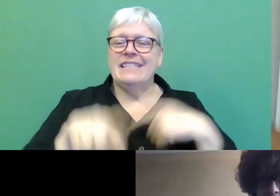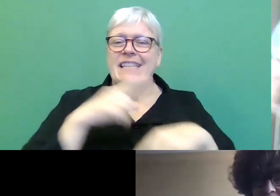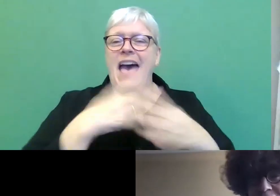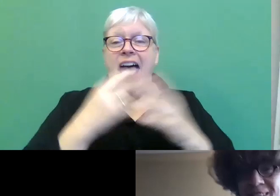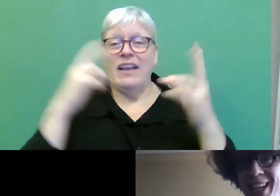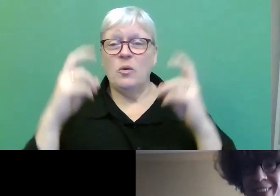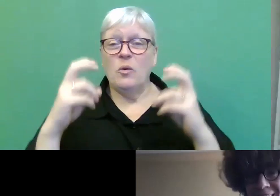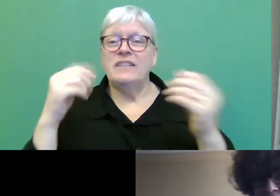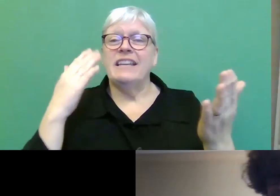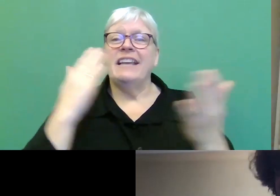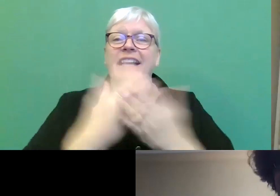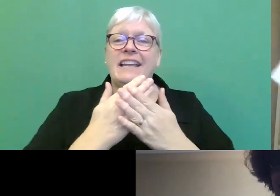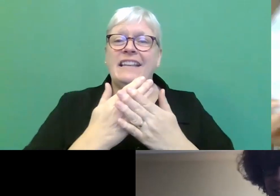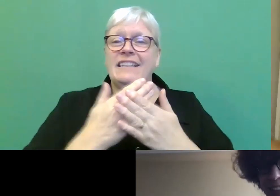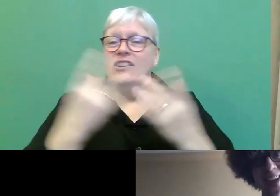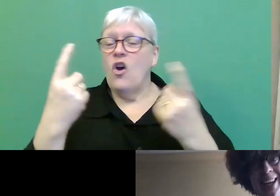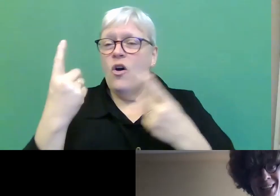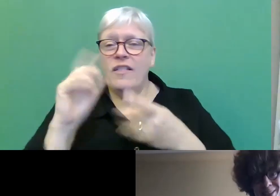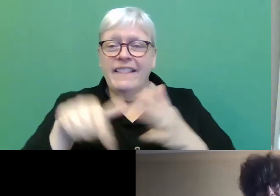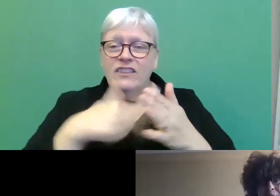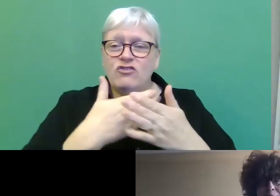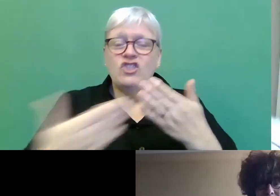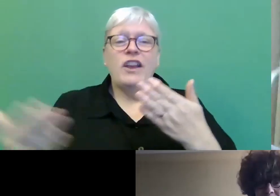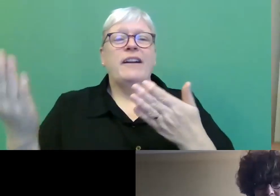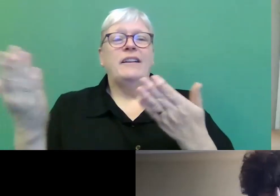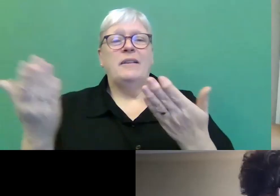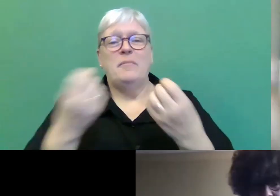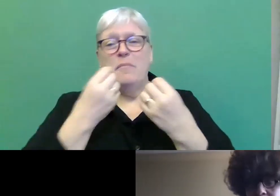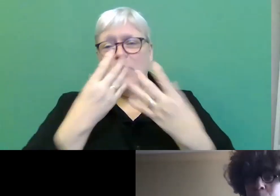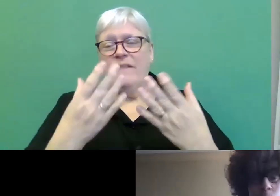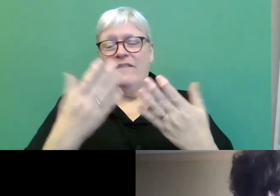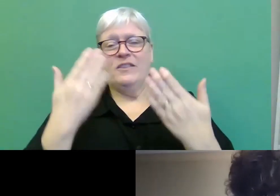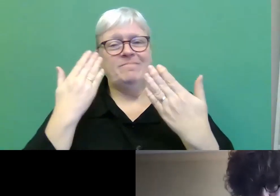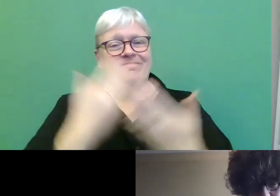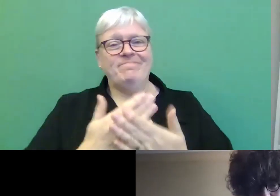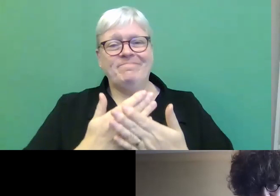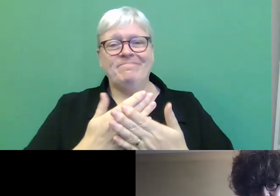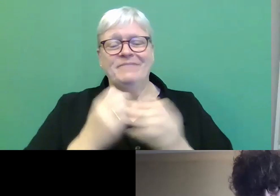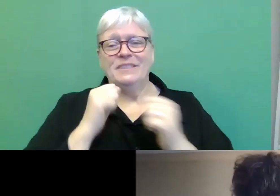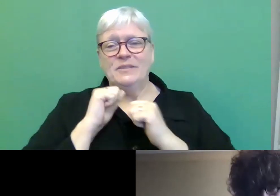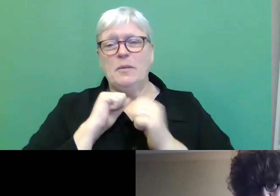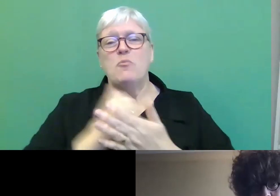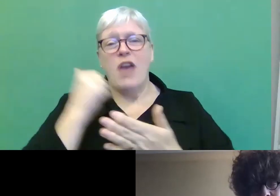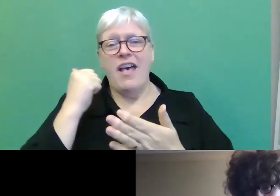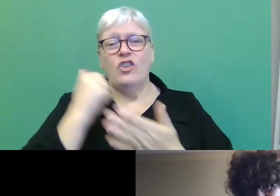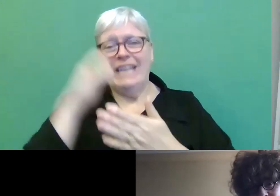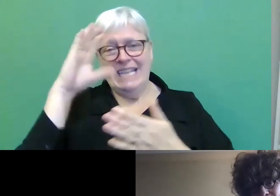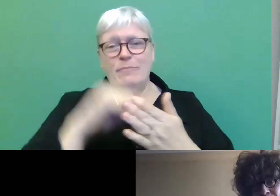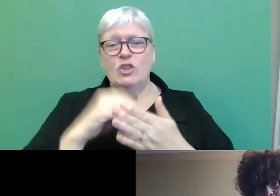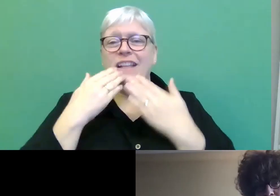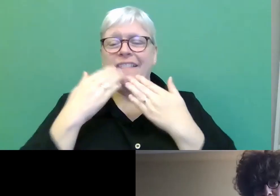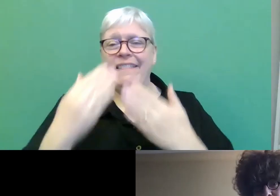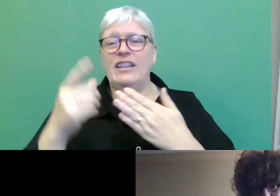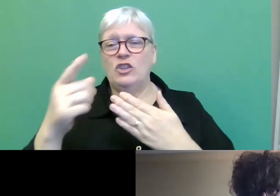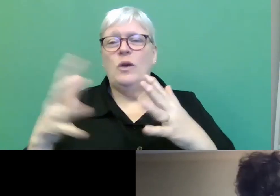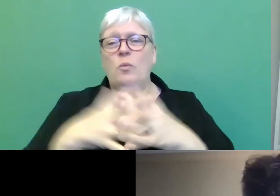of literature that came around it. But there it is. It's beautiful. It was just such a really brilliant experience. So thanks to you, and thanks to WayWORD